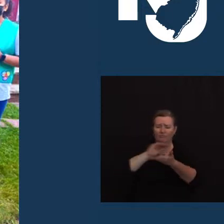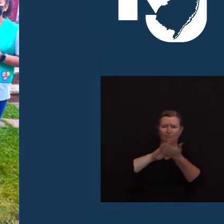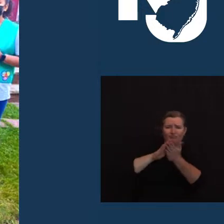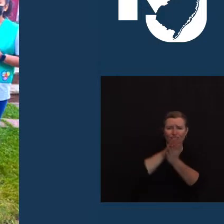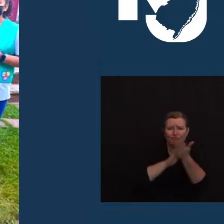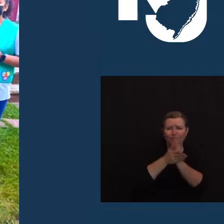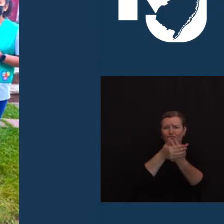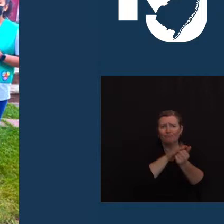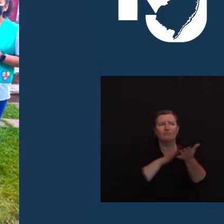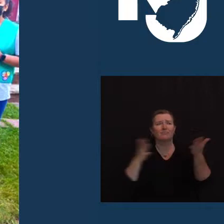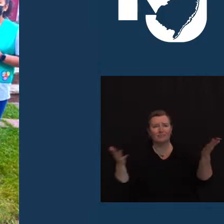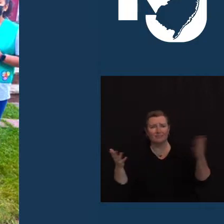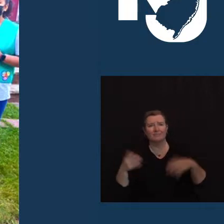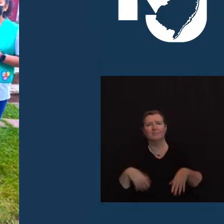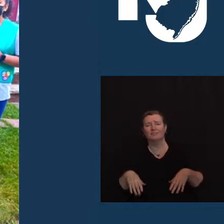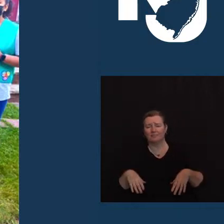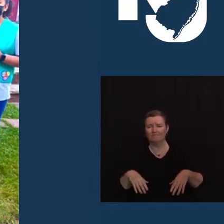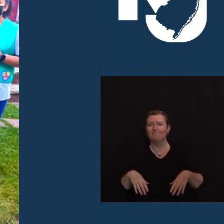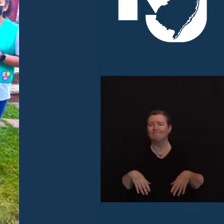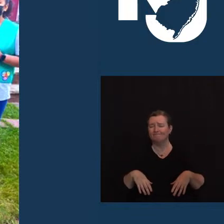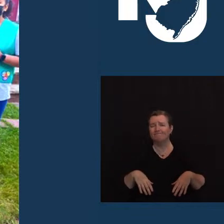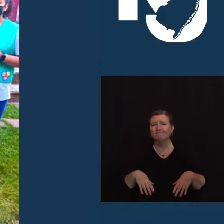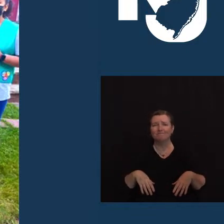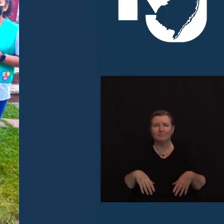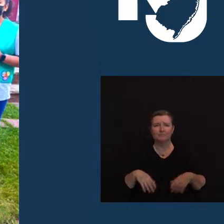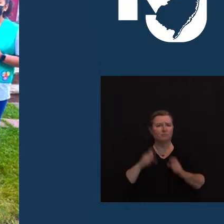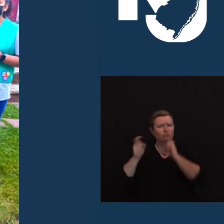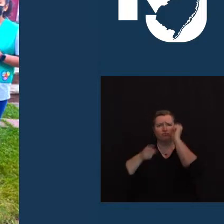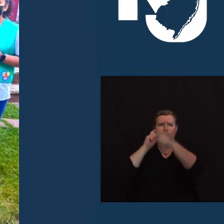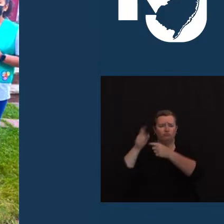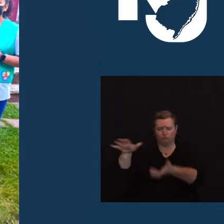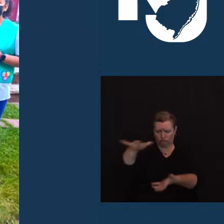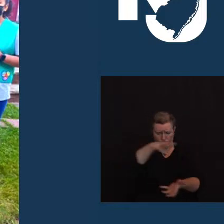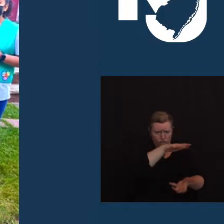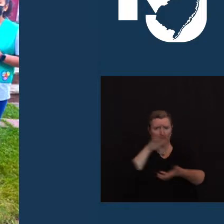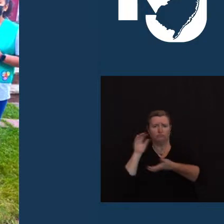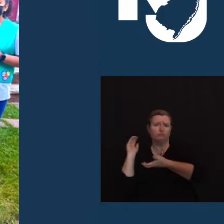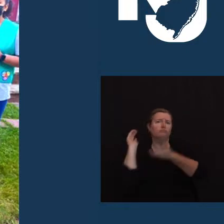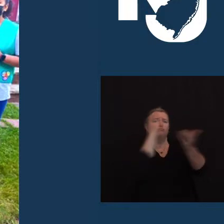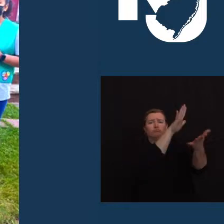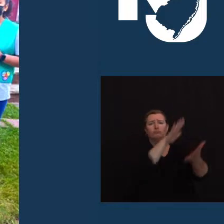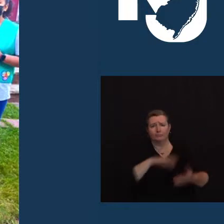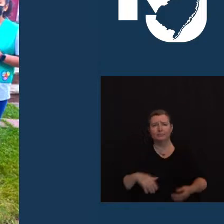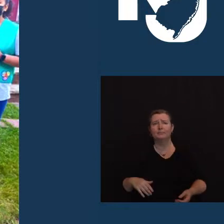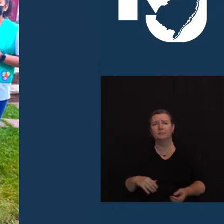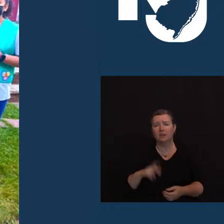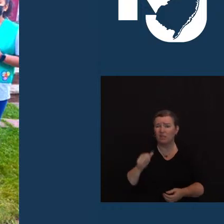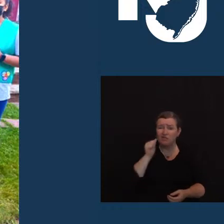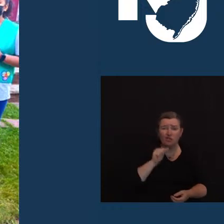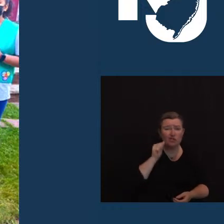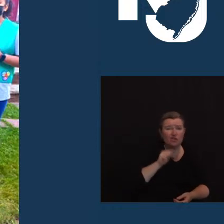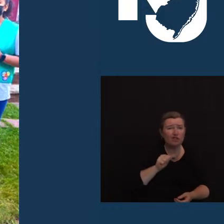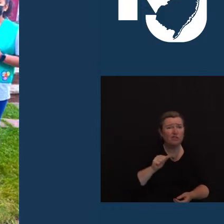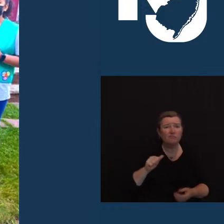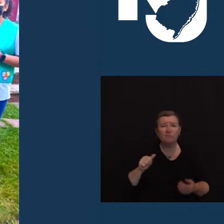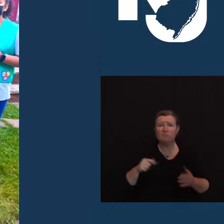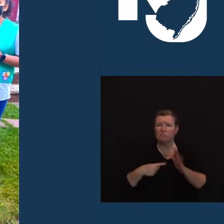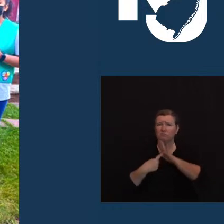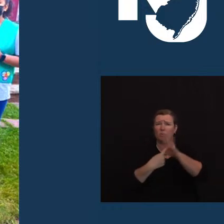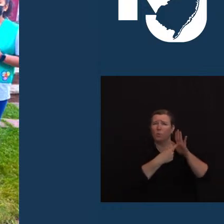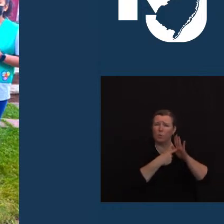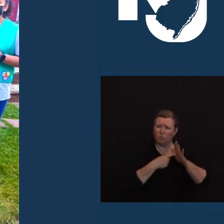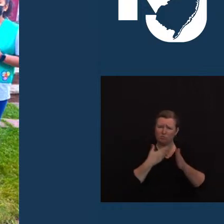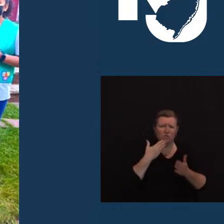friend of Clinton, for bringing this one to my attention. So a huge thank you to them for showing our true Jersey spirit. They make